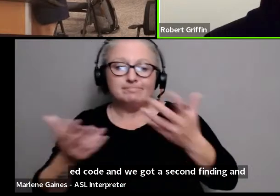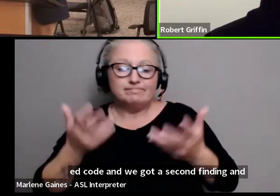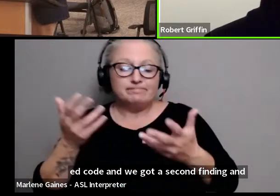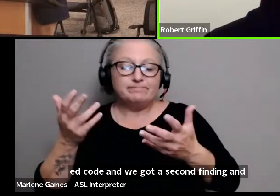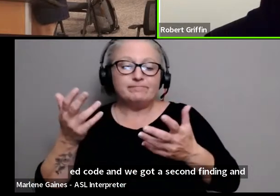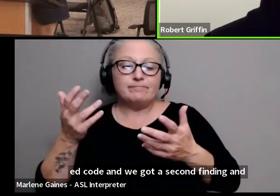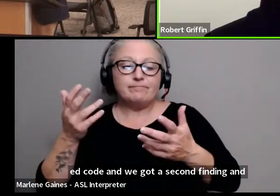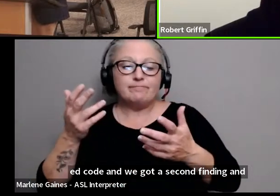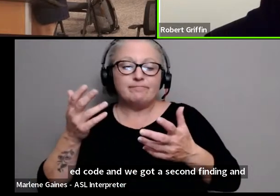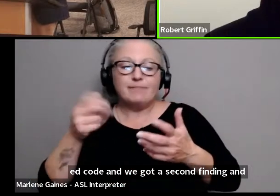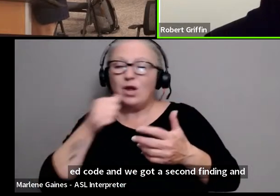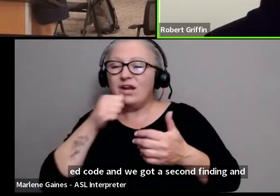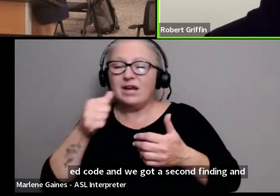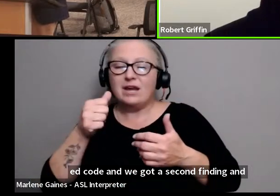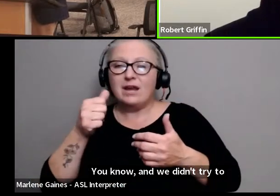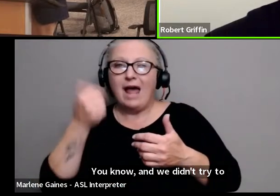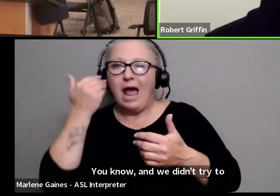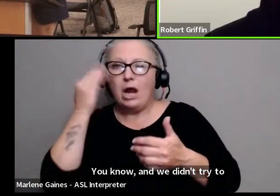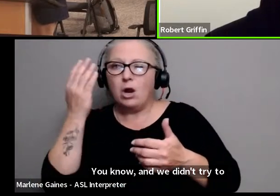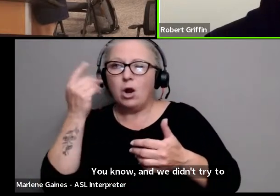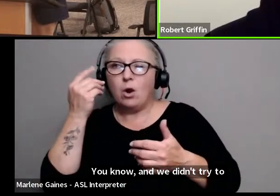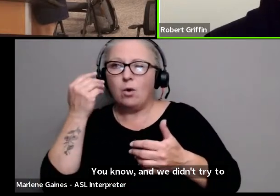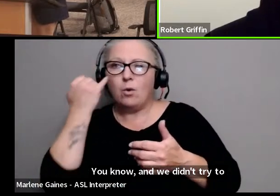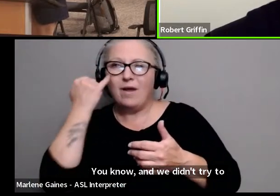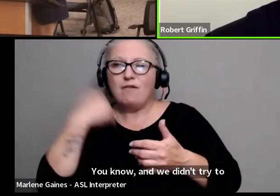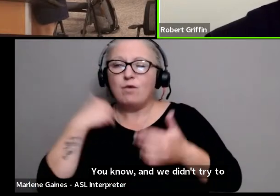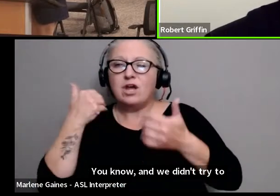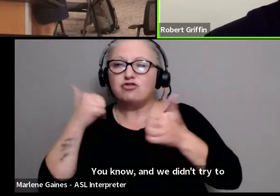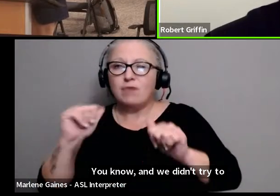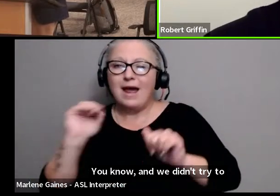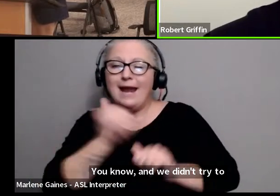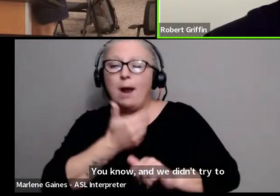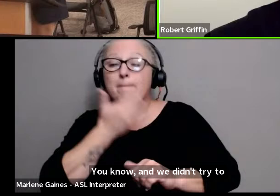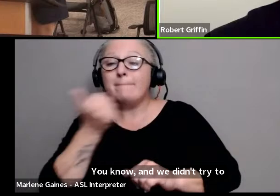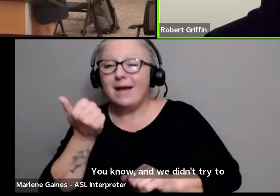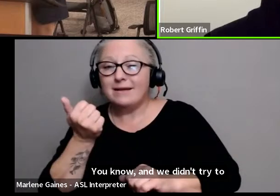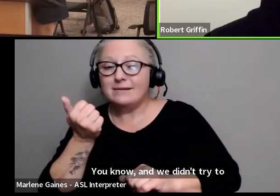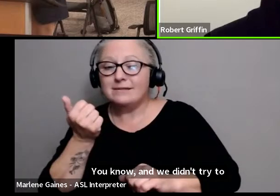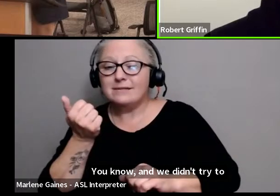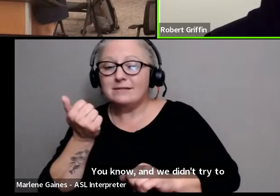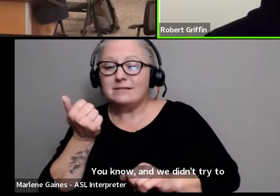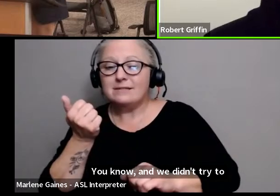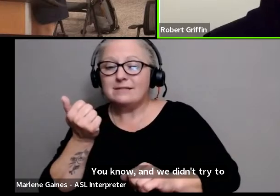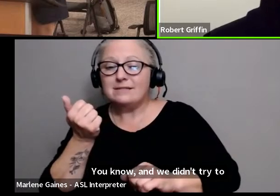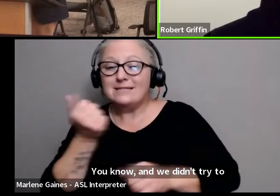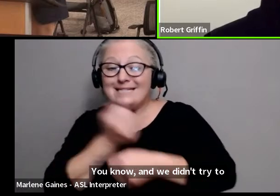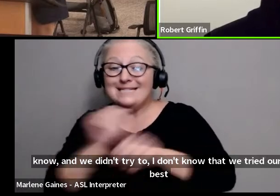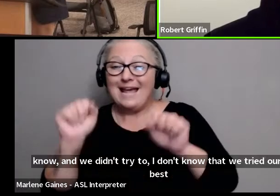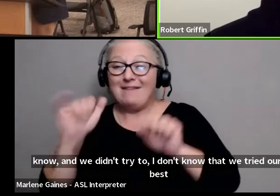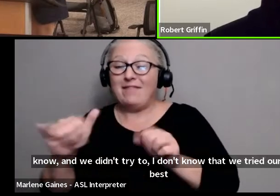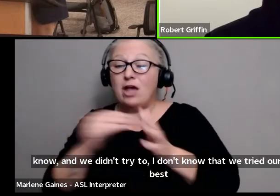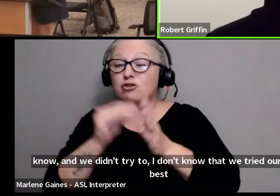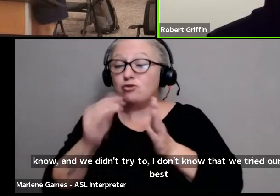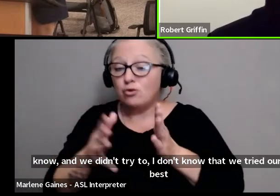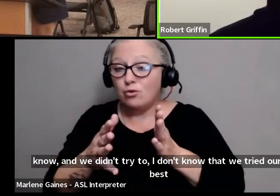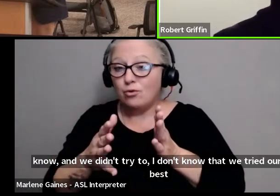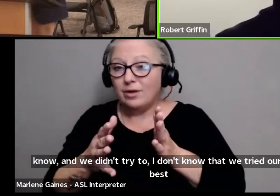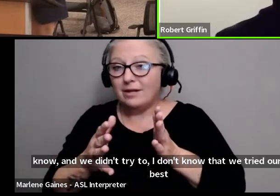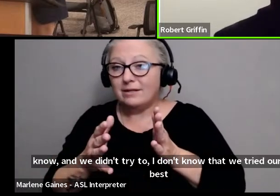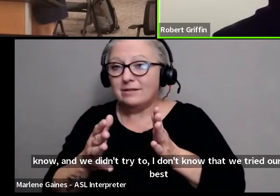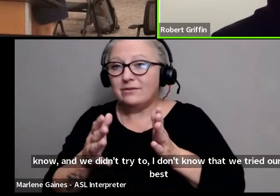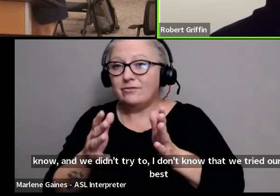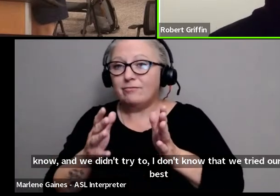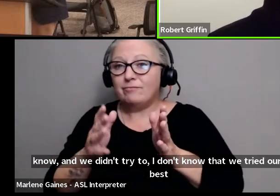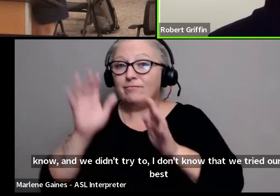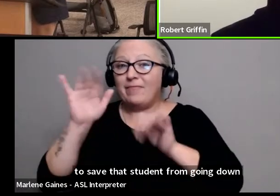we didn't try to, I don't know that we tried our best to save that student from going down